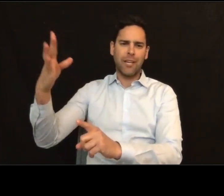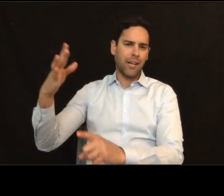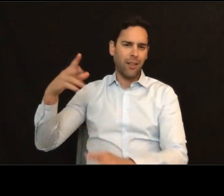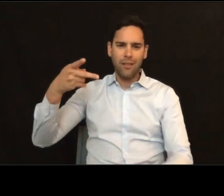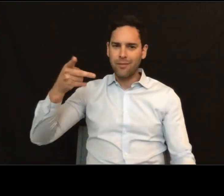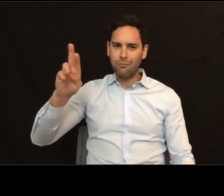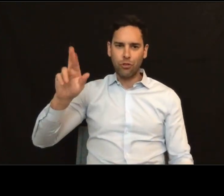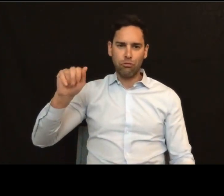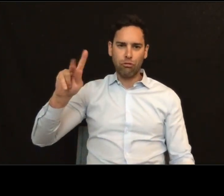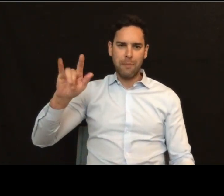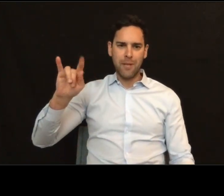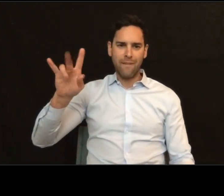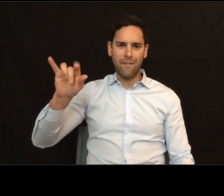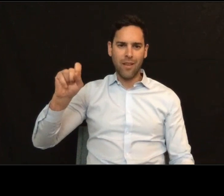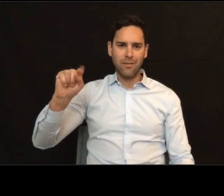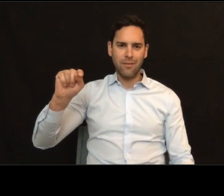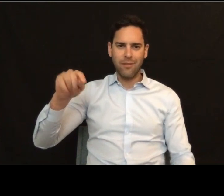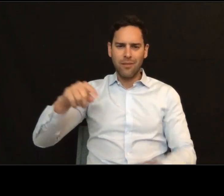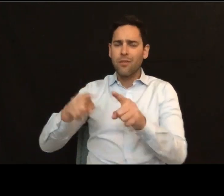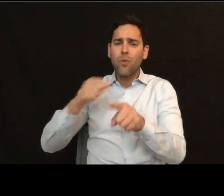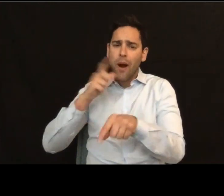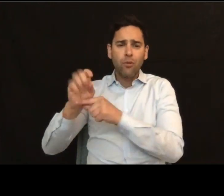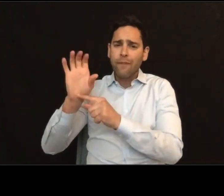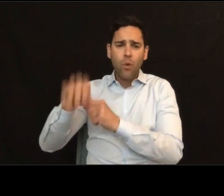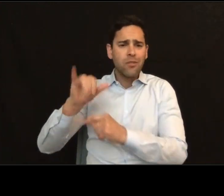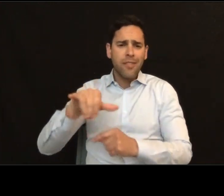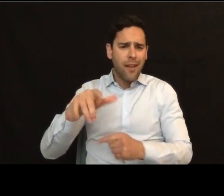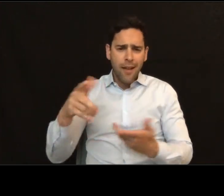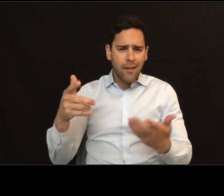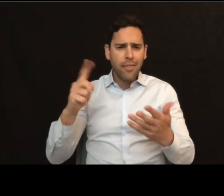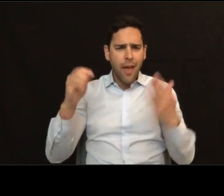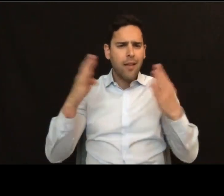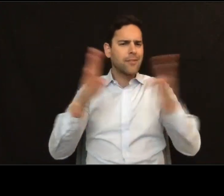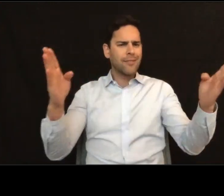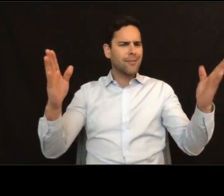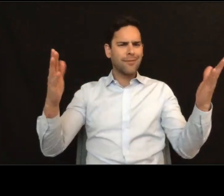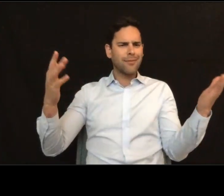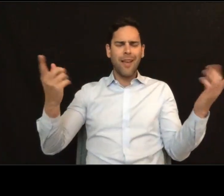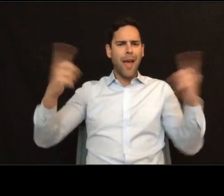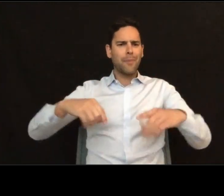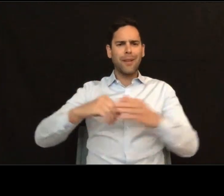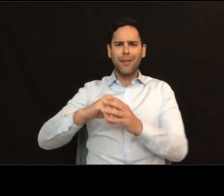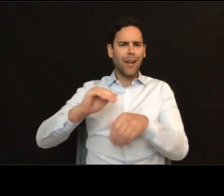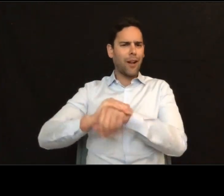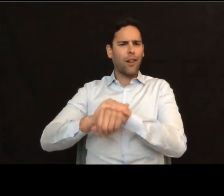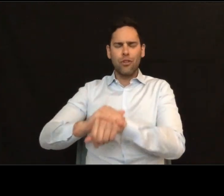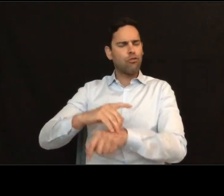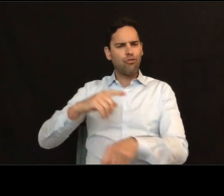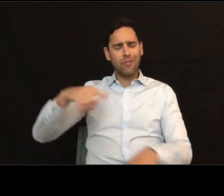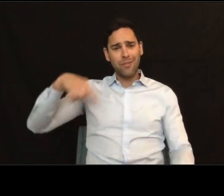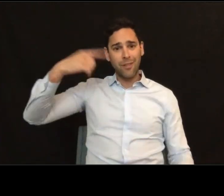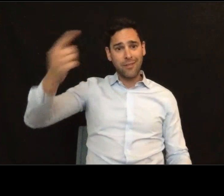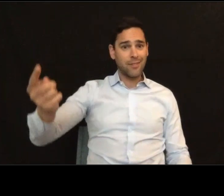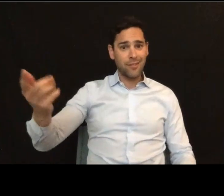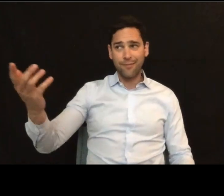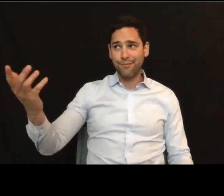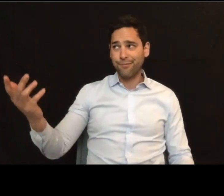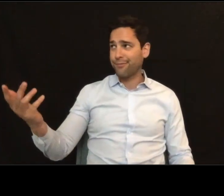of force the issue. They has been a generic pronoun since literally